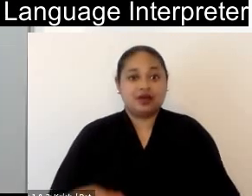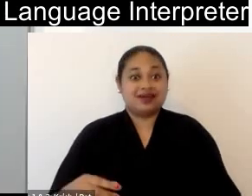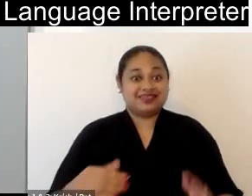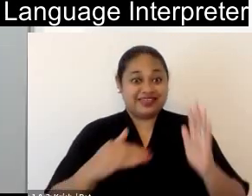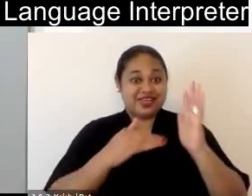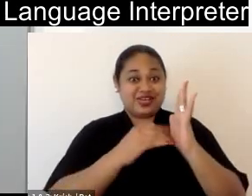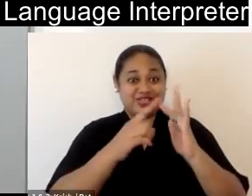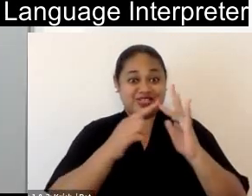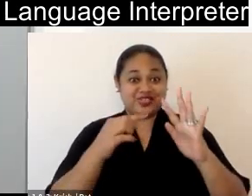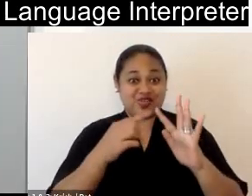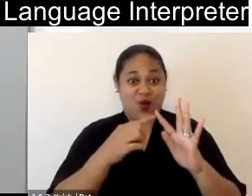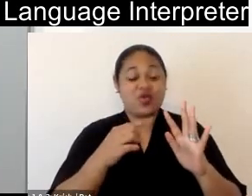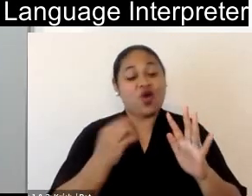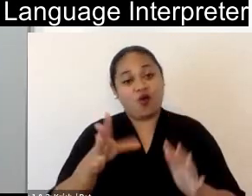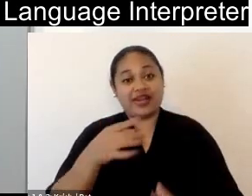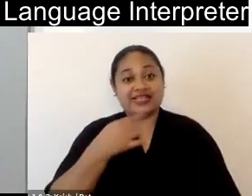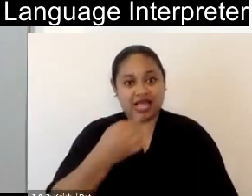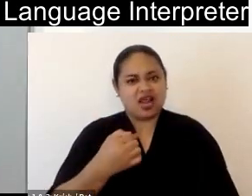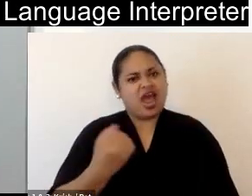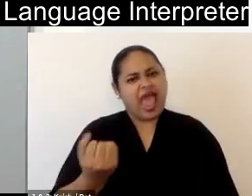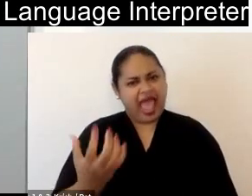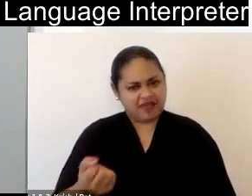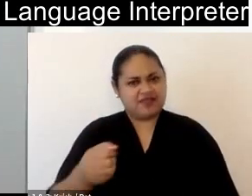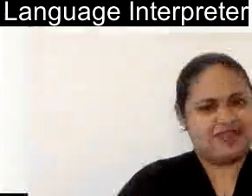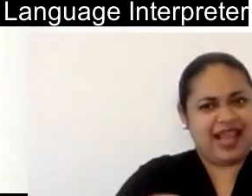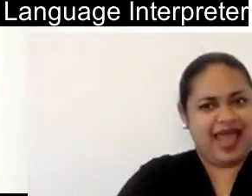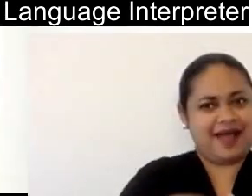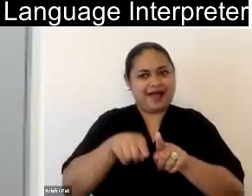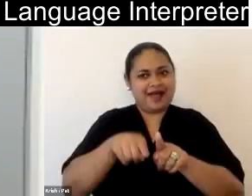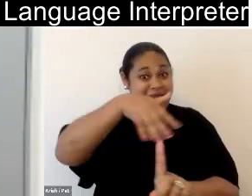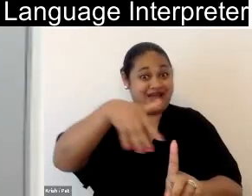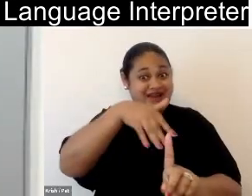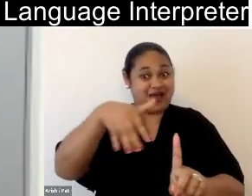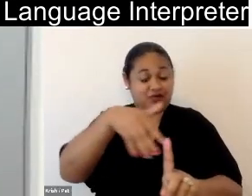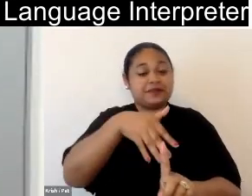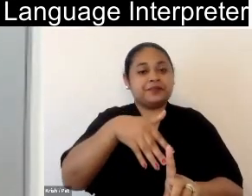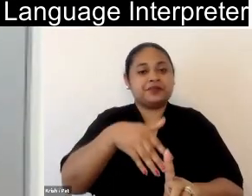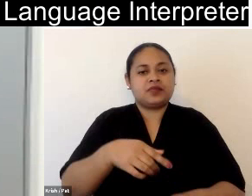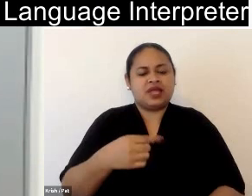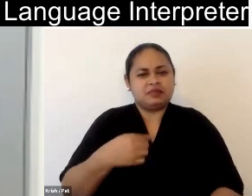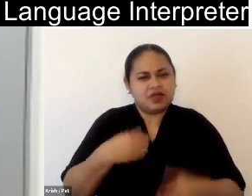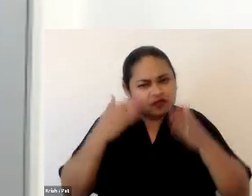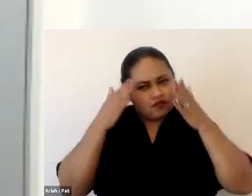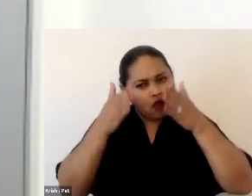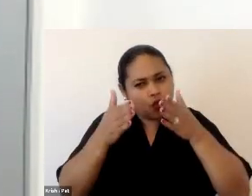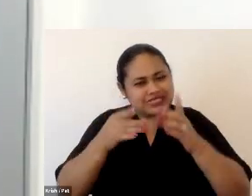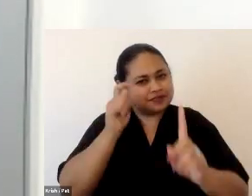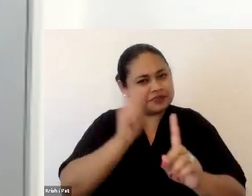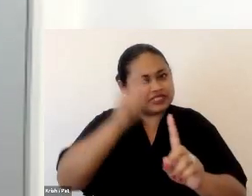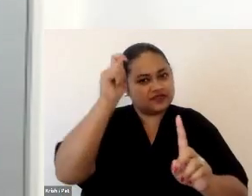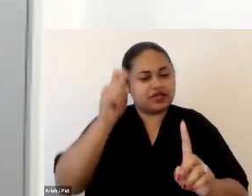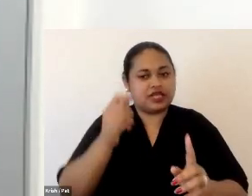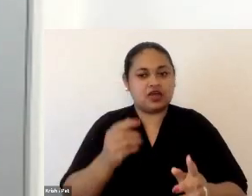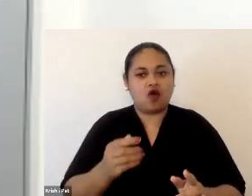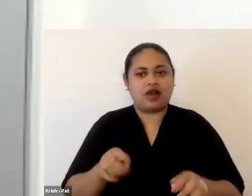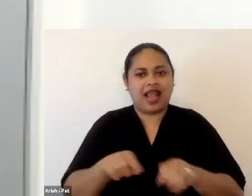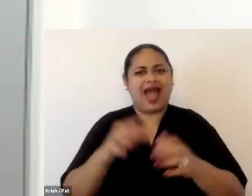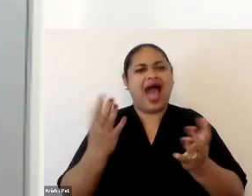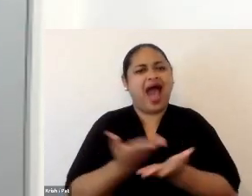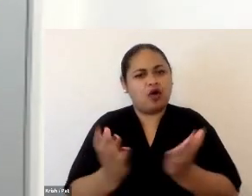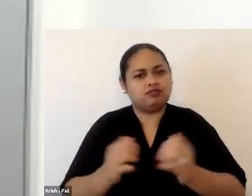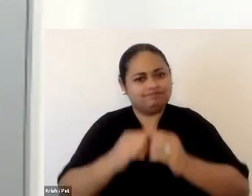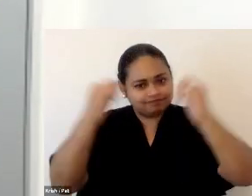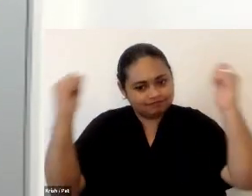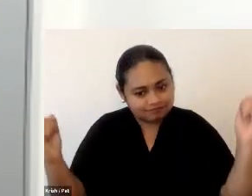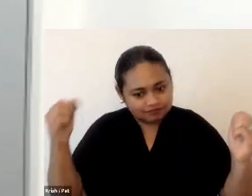project and I've already given you a bit of background and I'm going to focus specifically on our deep dive into